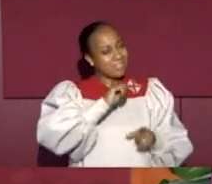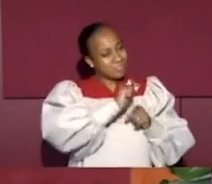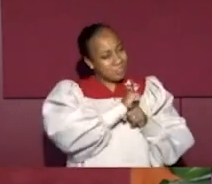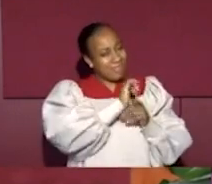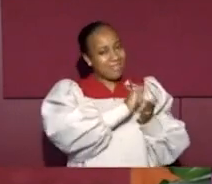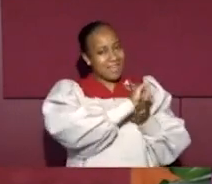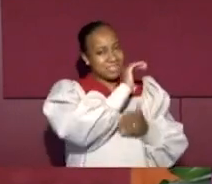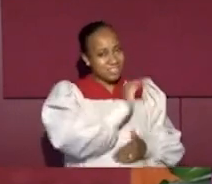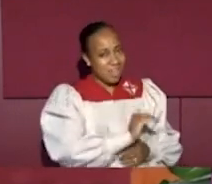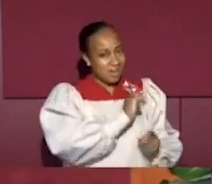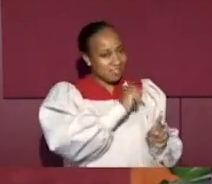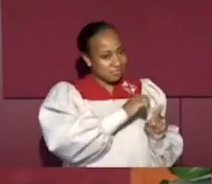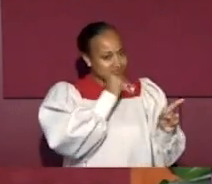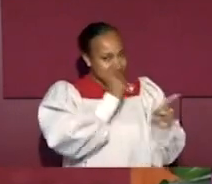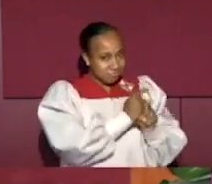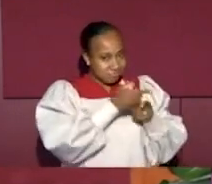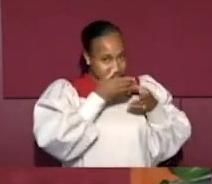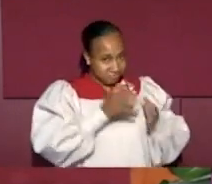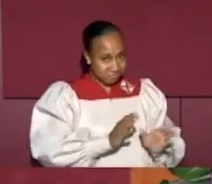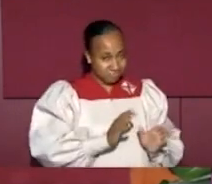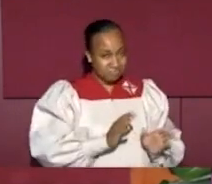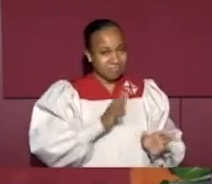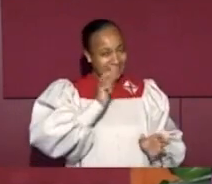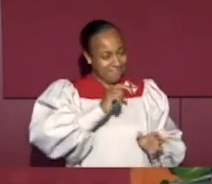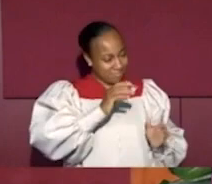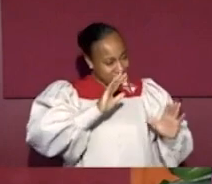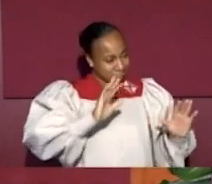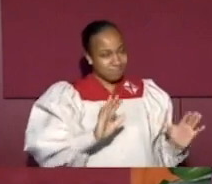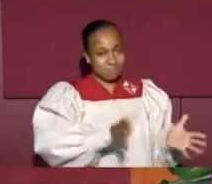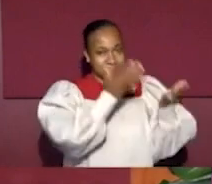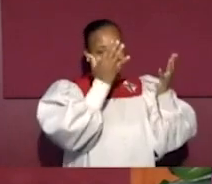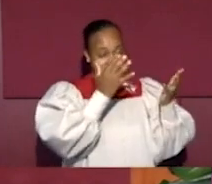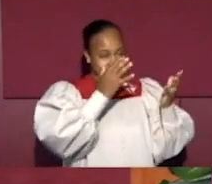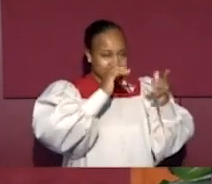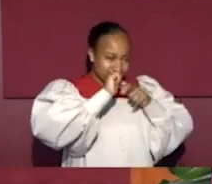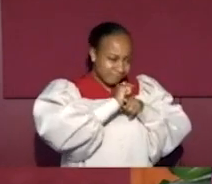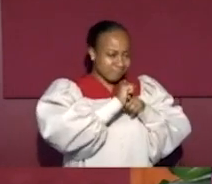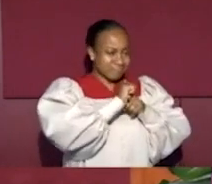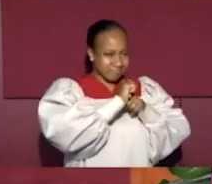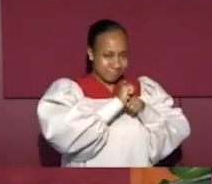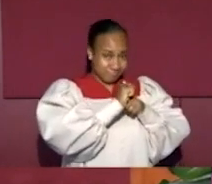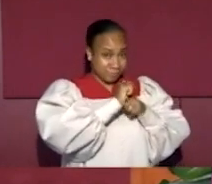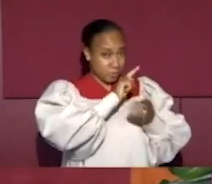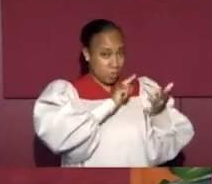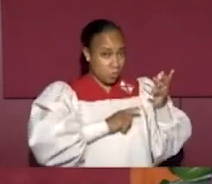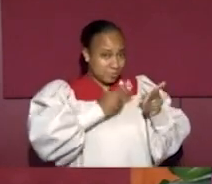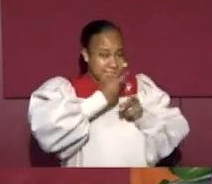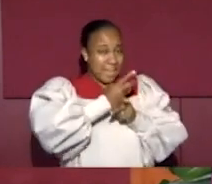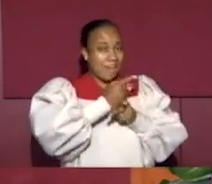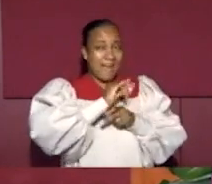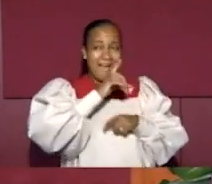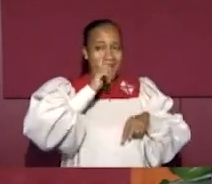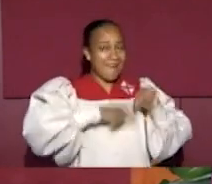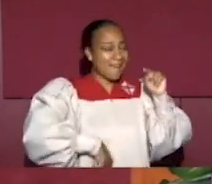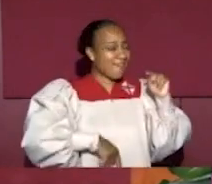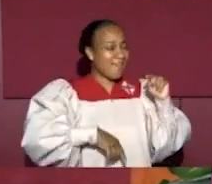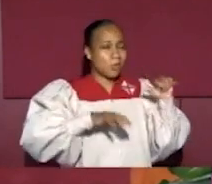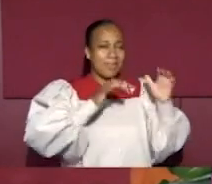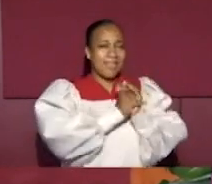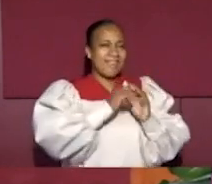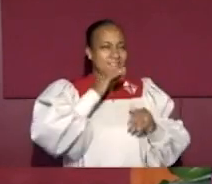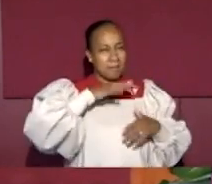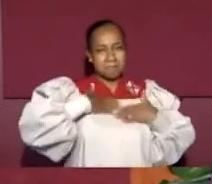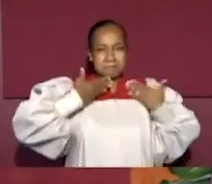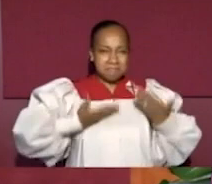that child up in the way that they should go. I have to bring them up in the nurture and admonition of the Lord, and I can't do that if I have anger